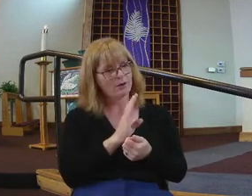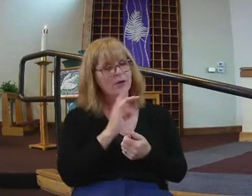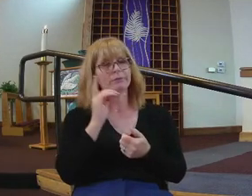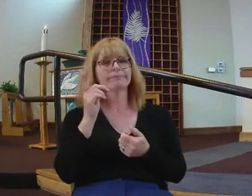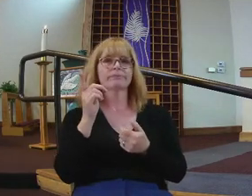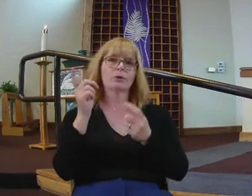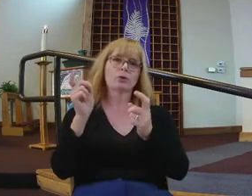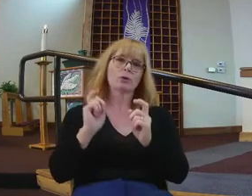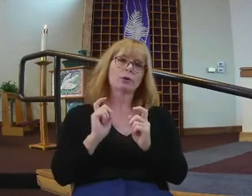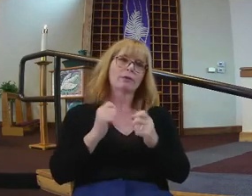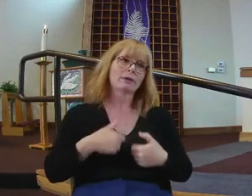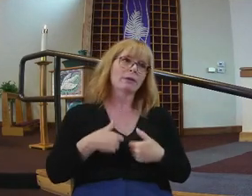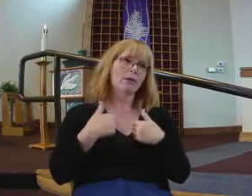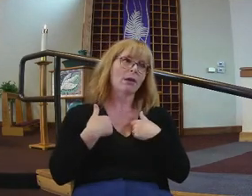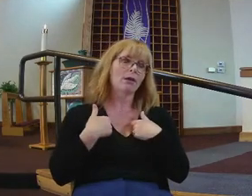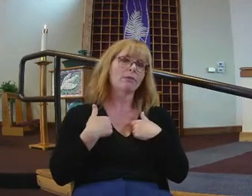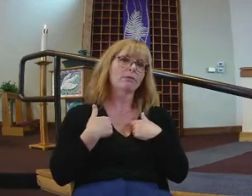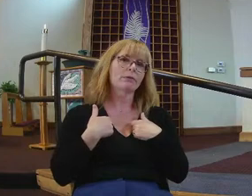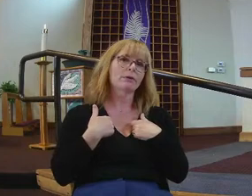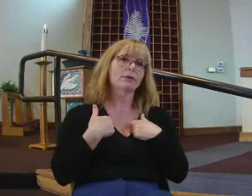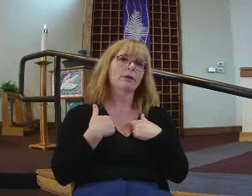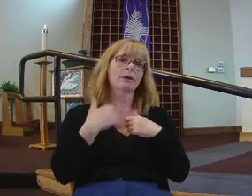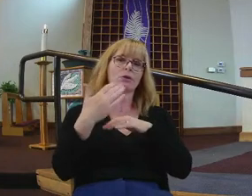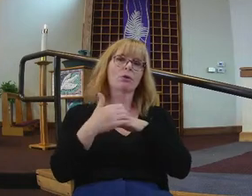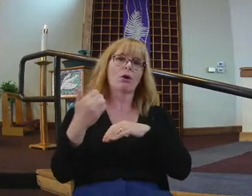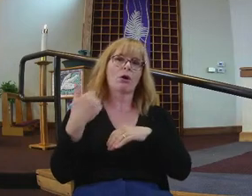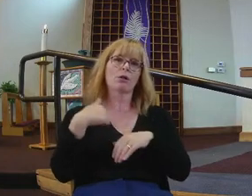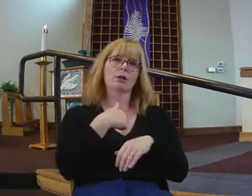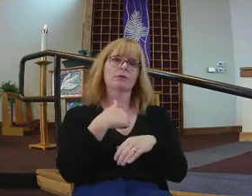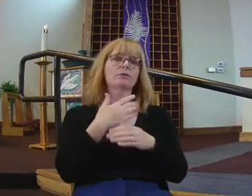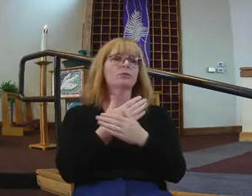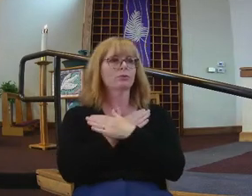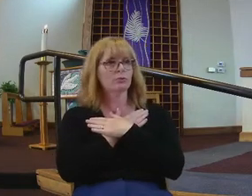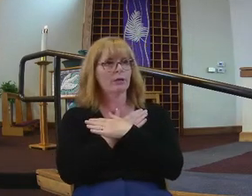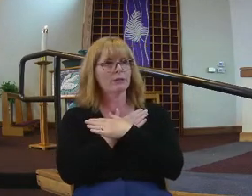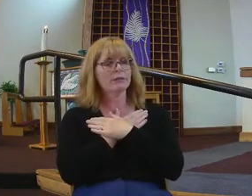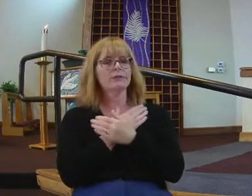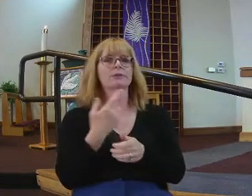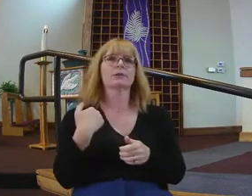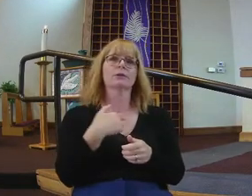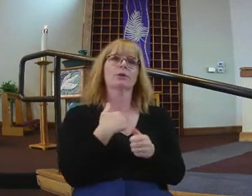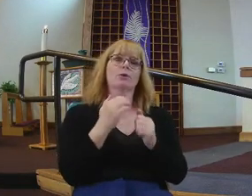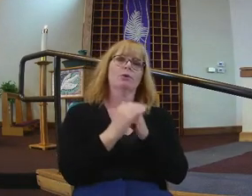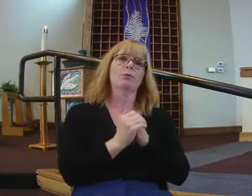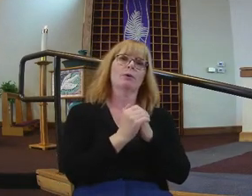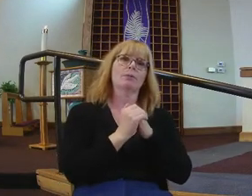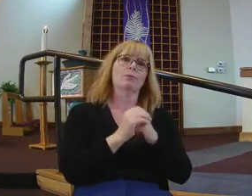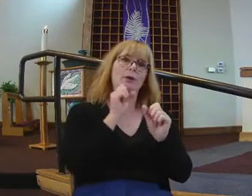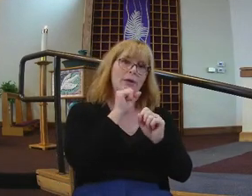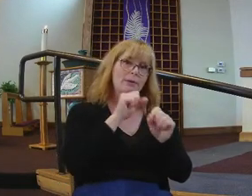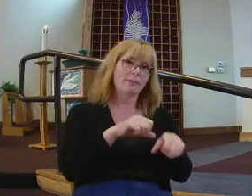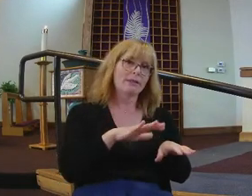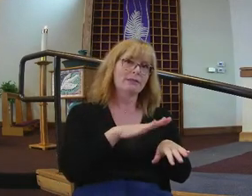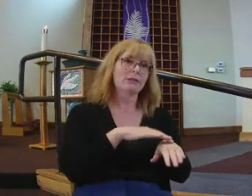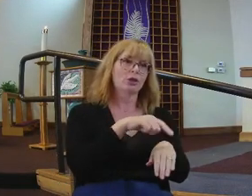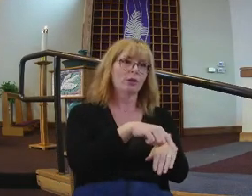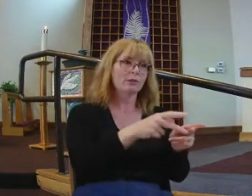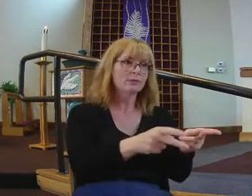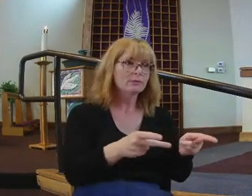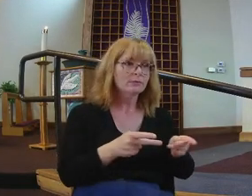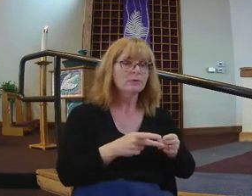us life and call us to rest. We pray your blessing upon this space that those who sleep